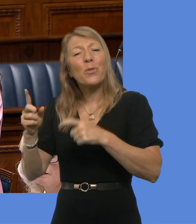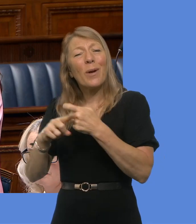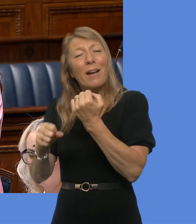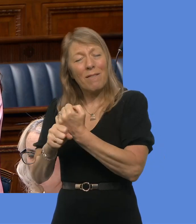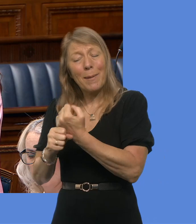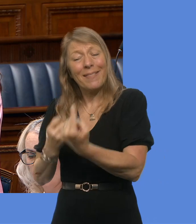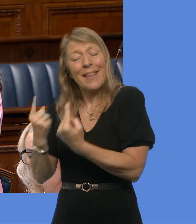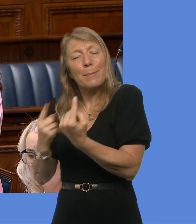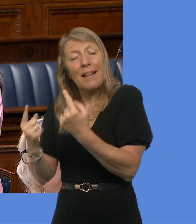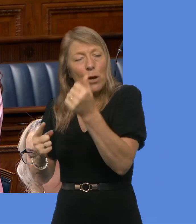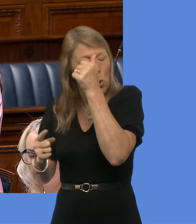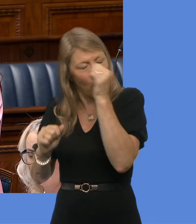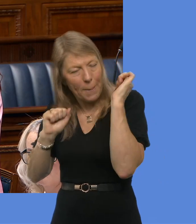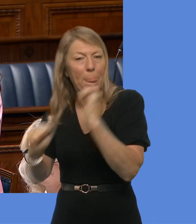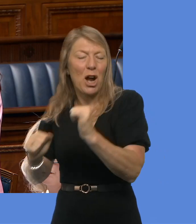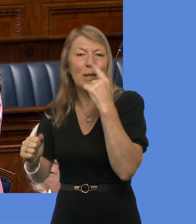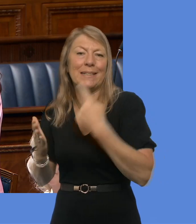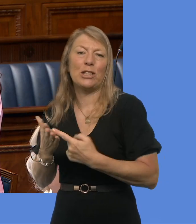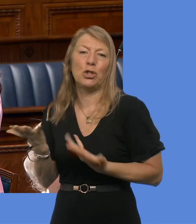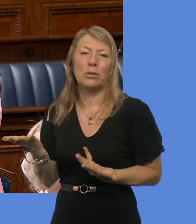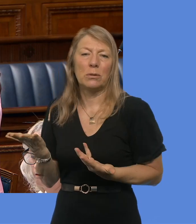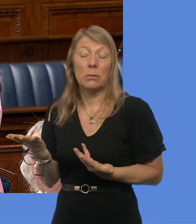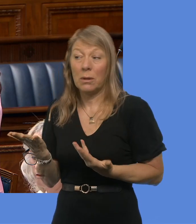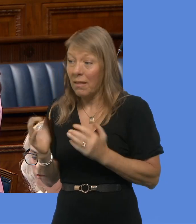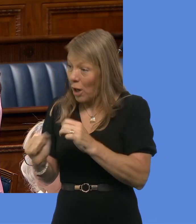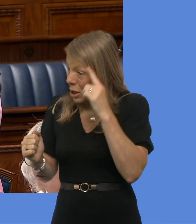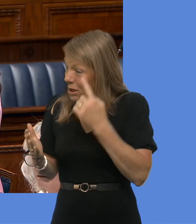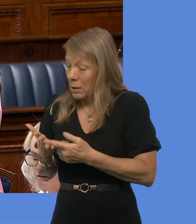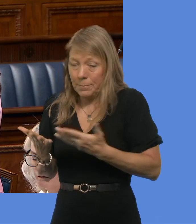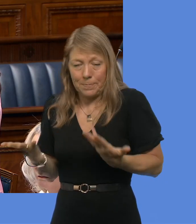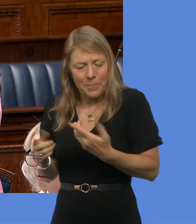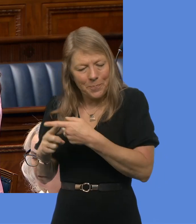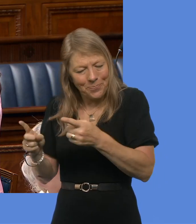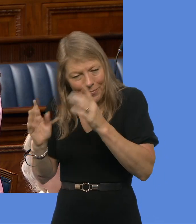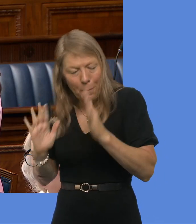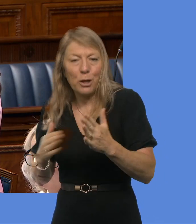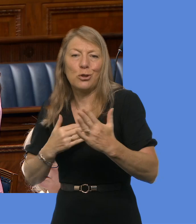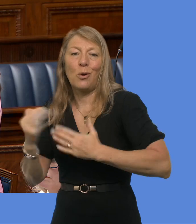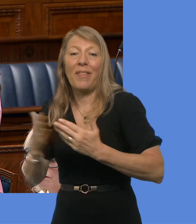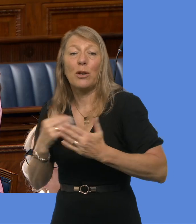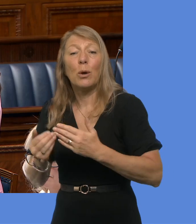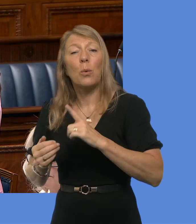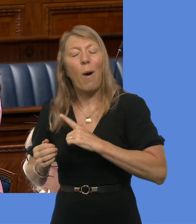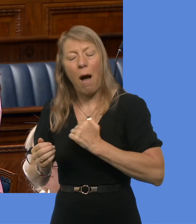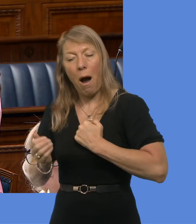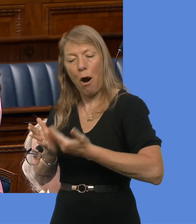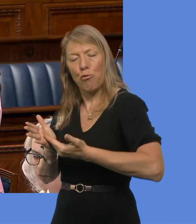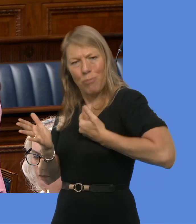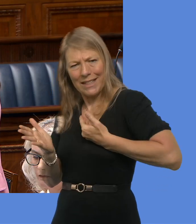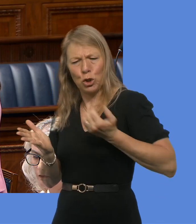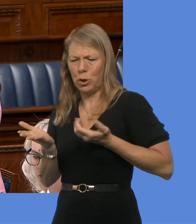that sovereignty over these issues, so they should use that sovereignty to address these issues emerging from the no diminution of rights, a wider scope